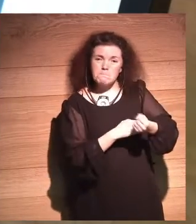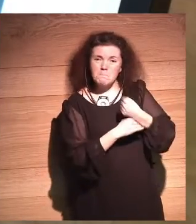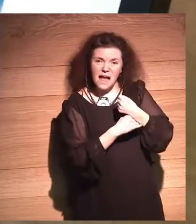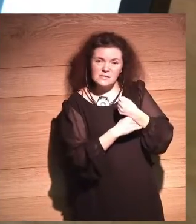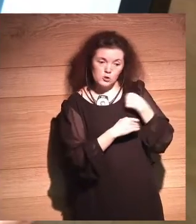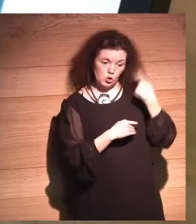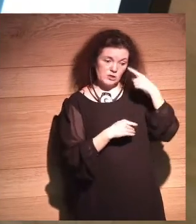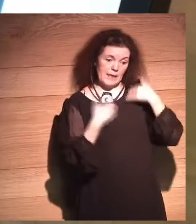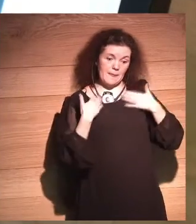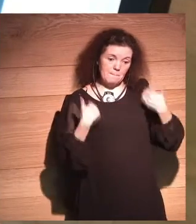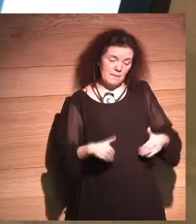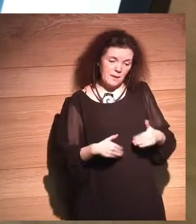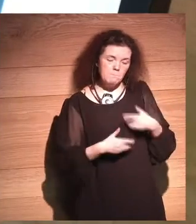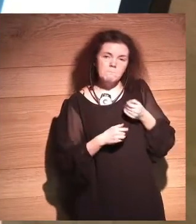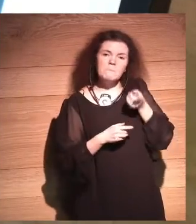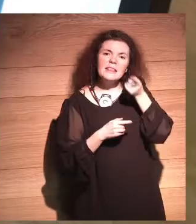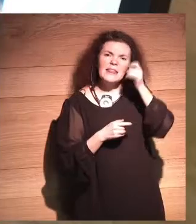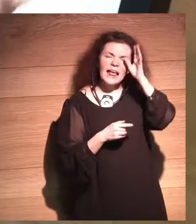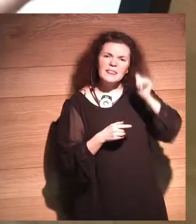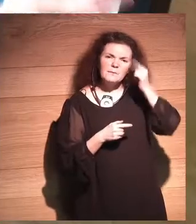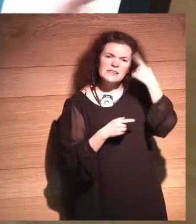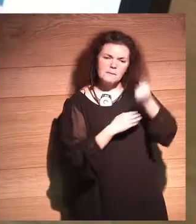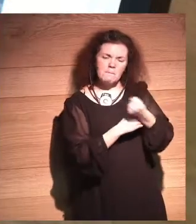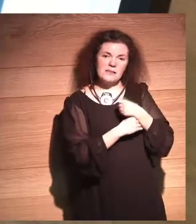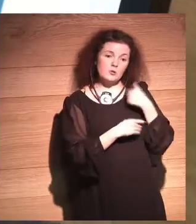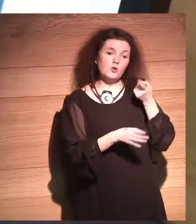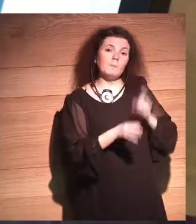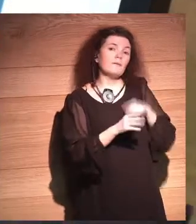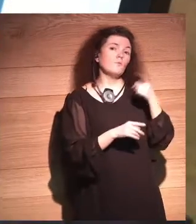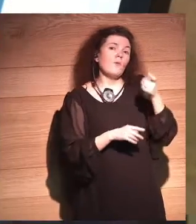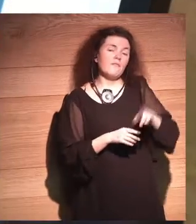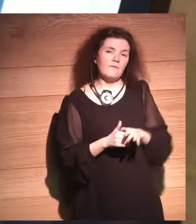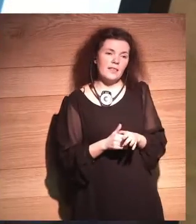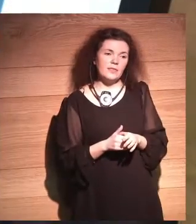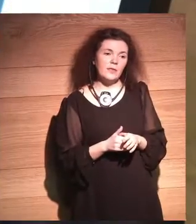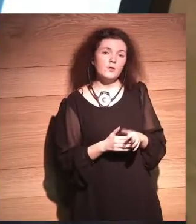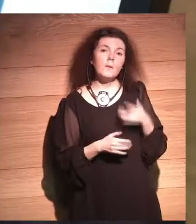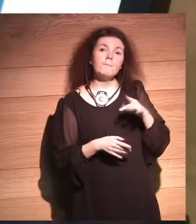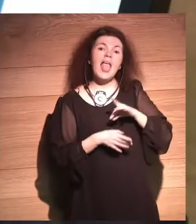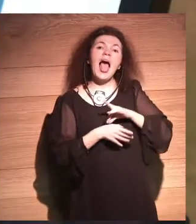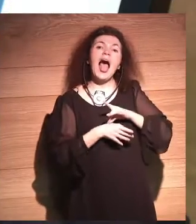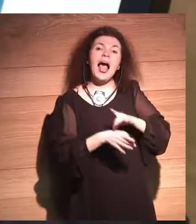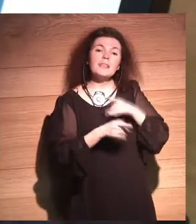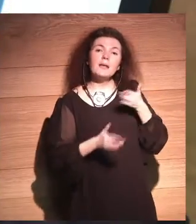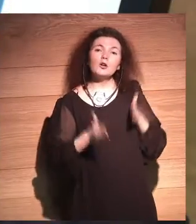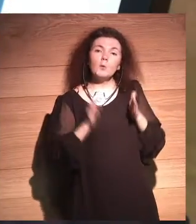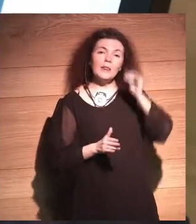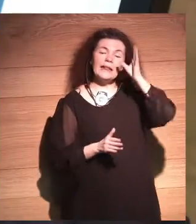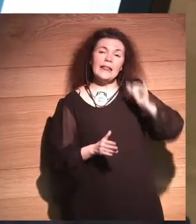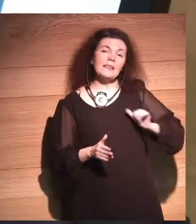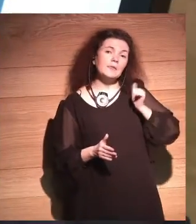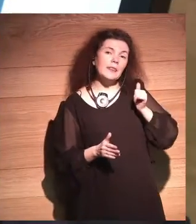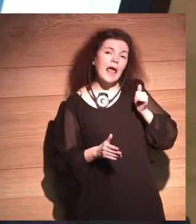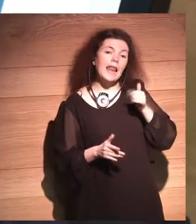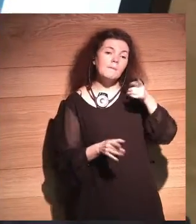that I don't have to participate anymore. Mm-hmm. That in fact my AI agent, my robot, will participate on my